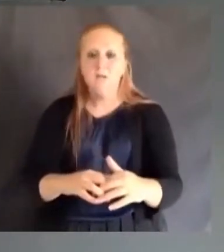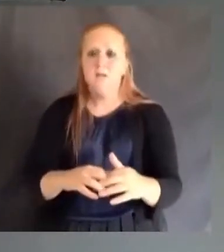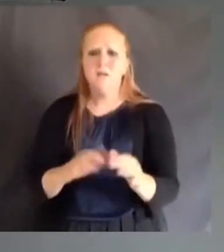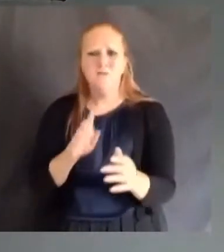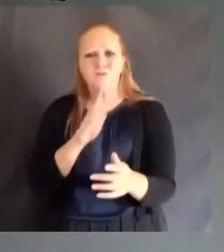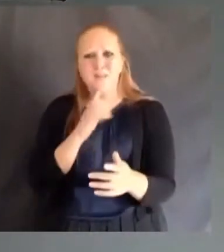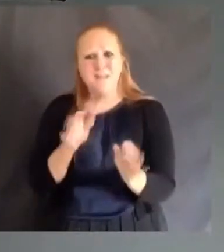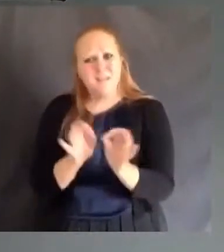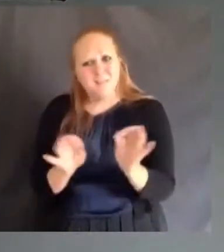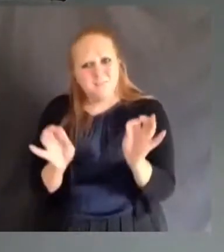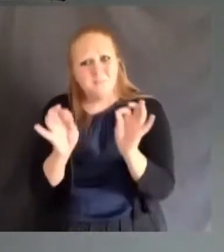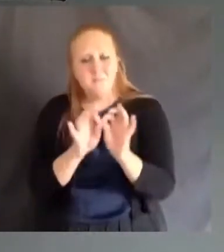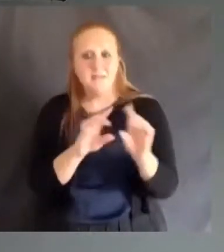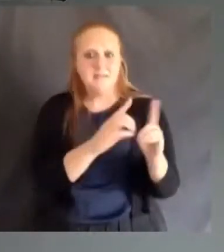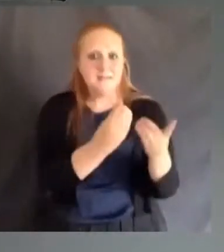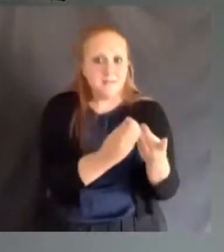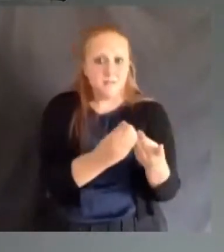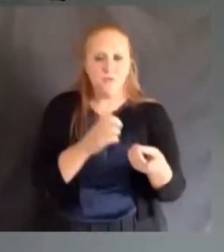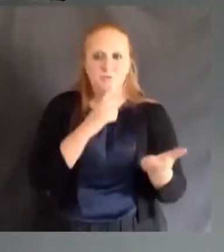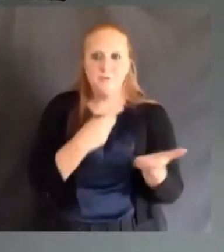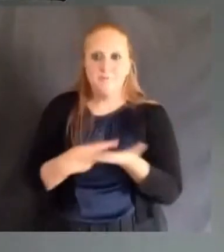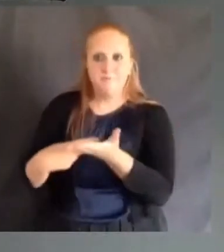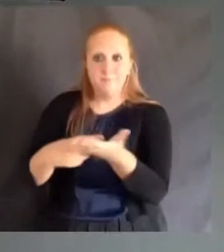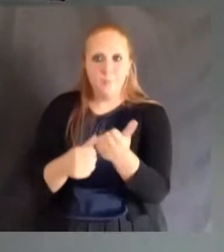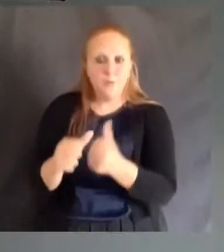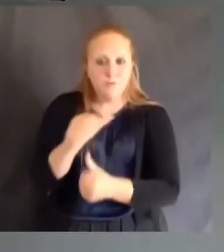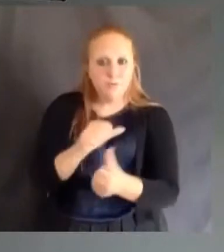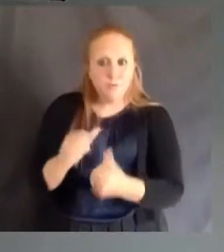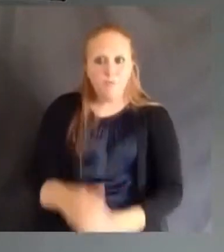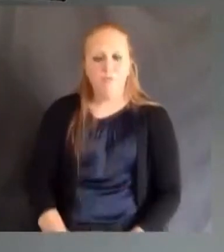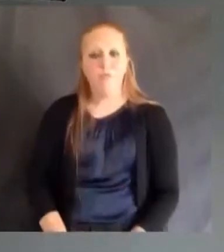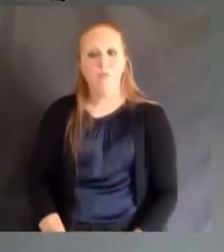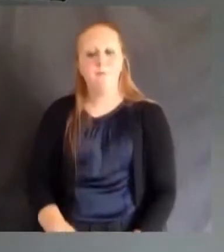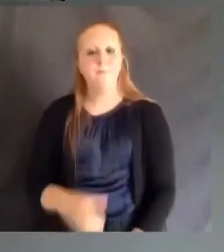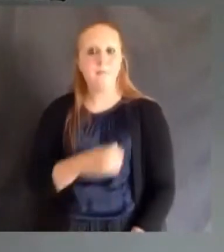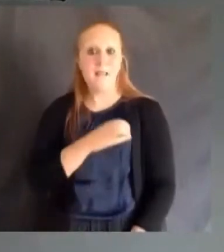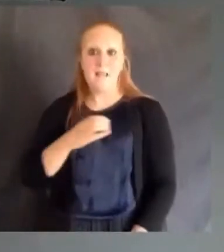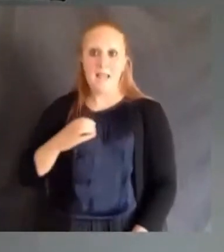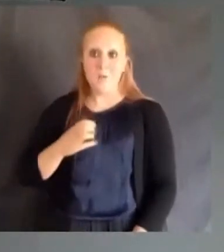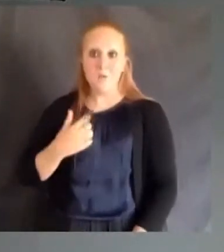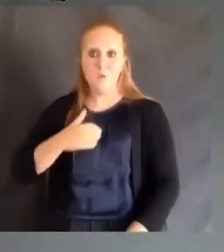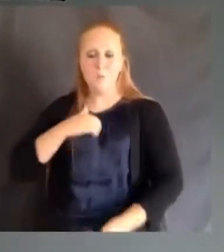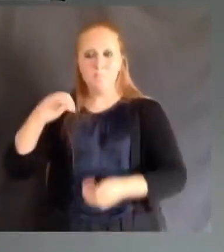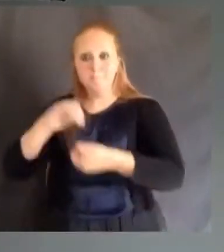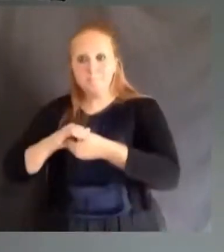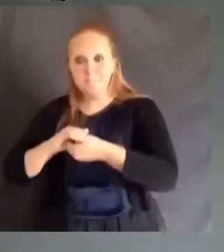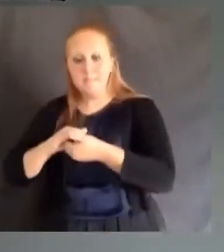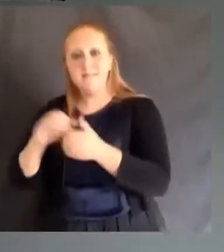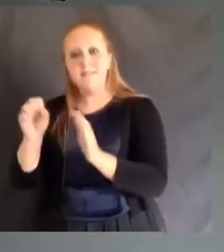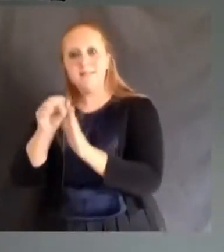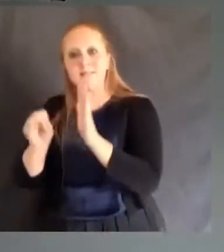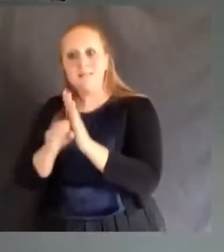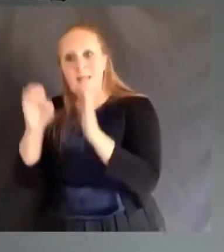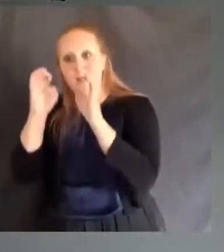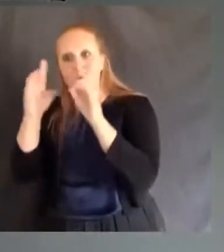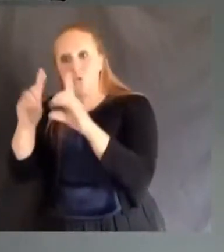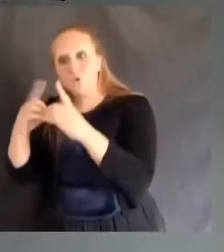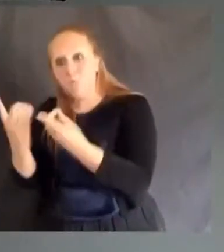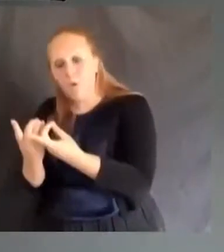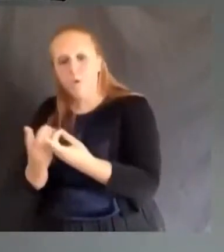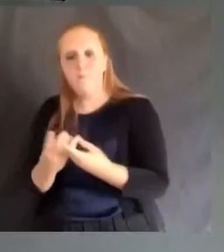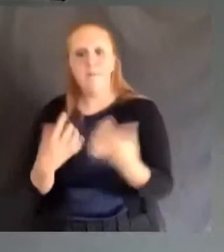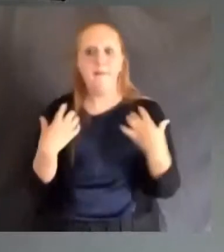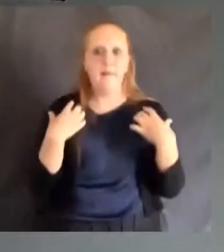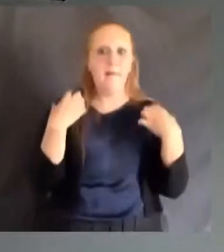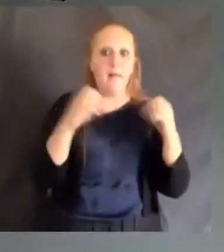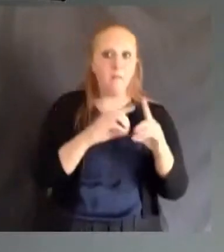together with each other. And what we're trying to do as a council, and what we're doing with the State Department of Health and the State Education Department is, in those cases where it's not happening, we